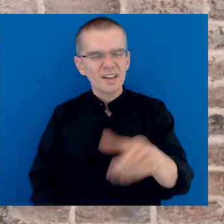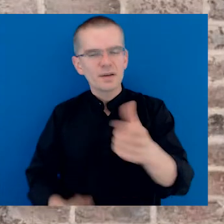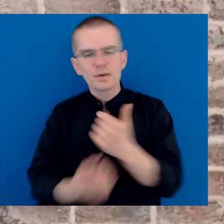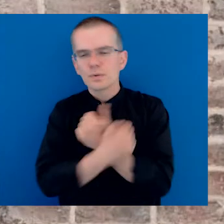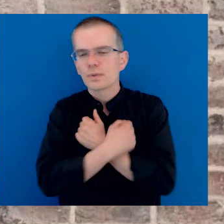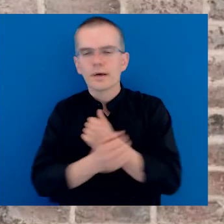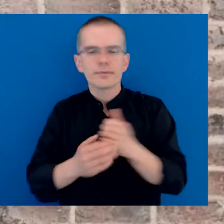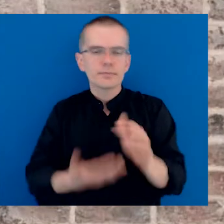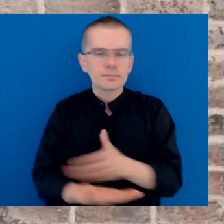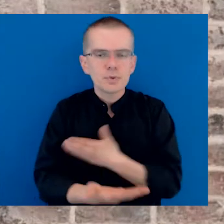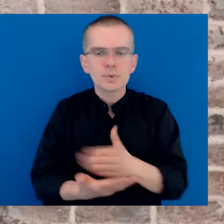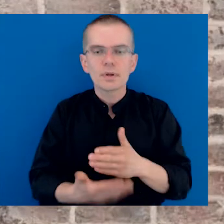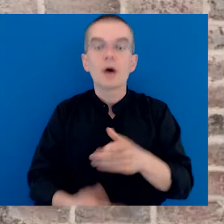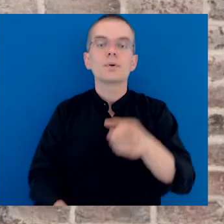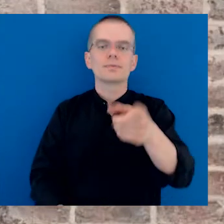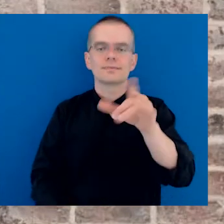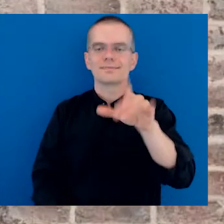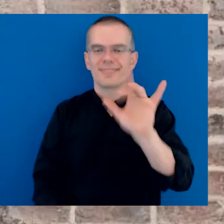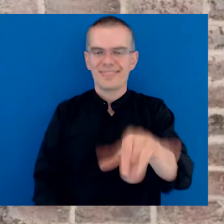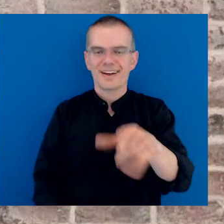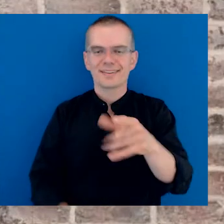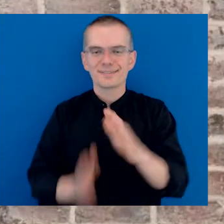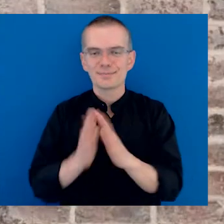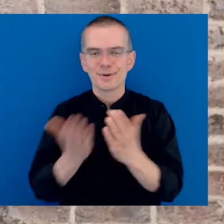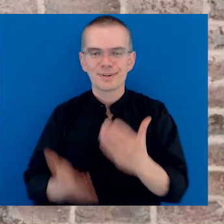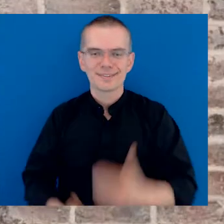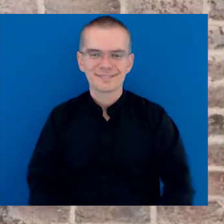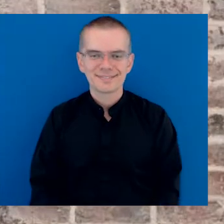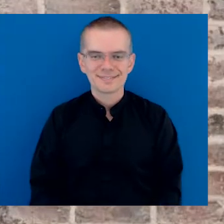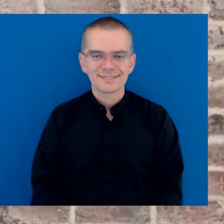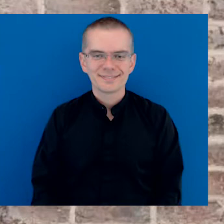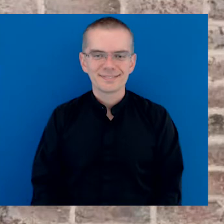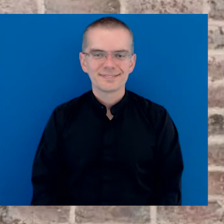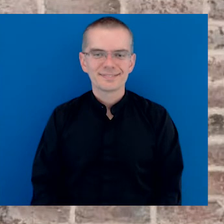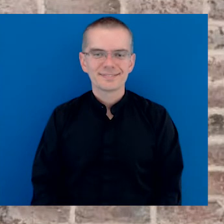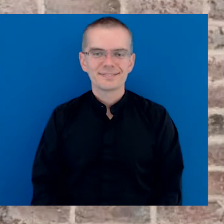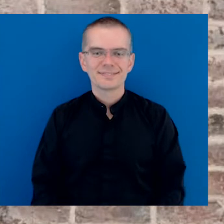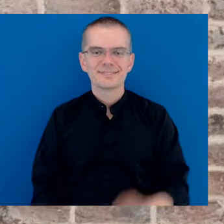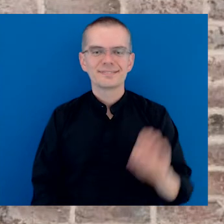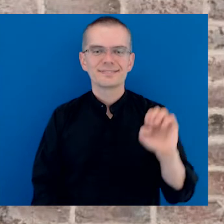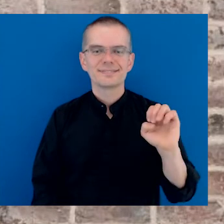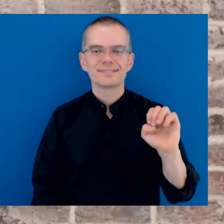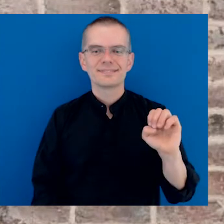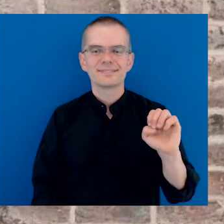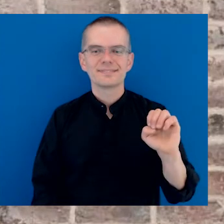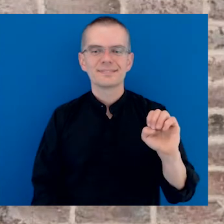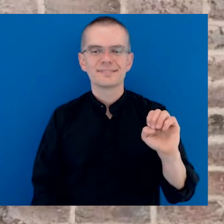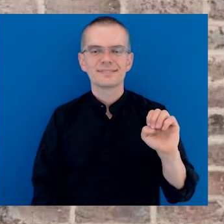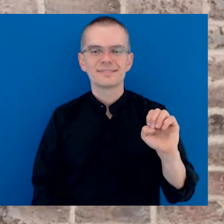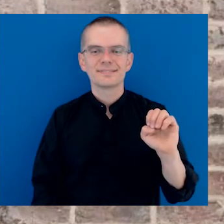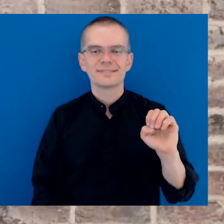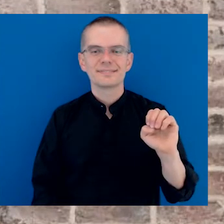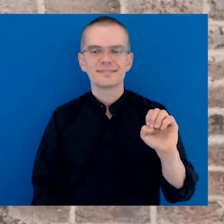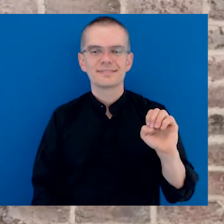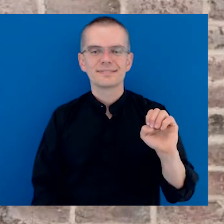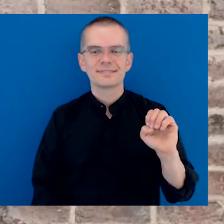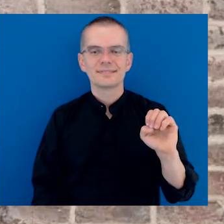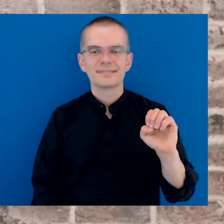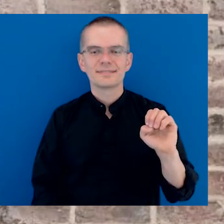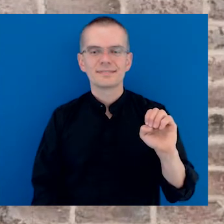music. I mean, there's always, there's Eric's book. He's a writer. We call it Limerick. The